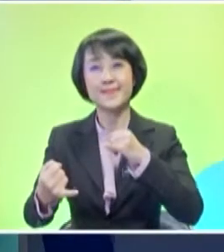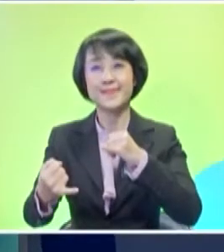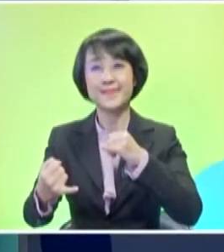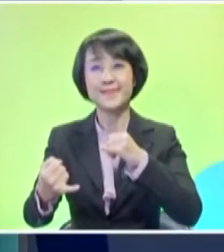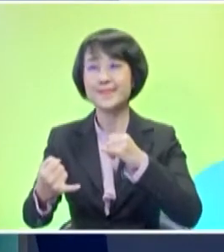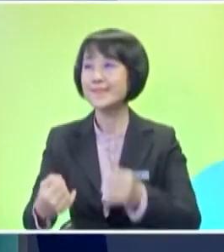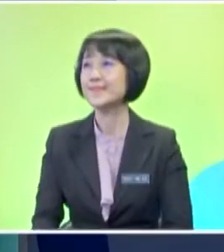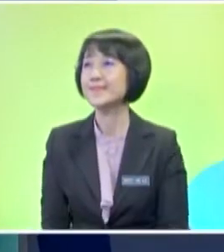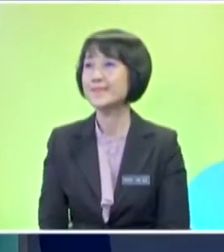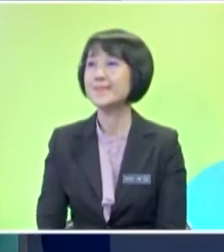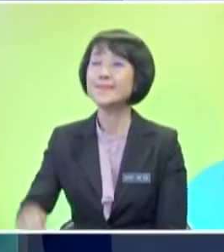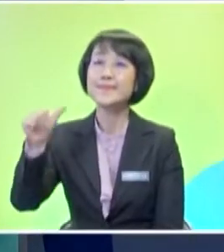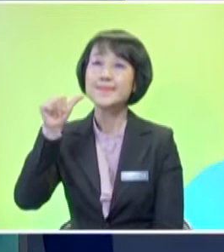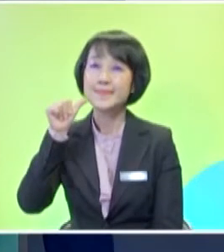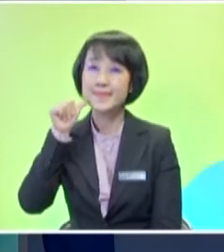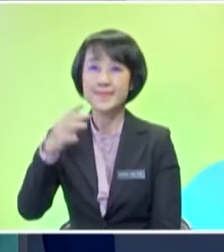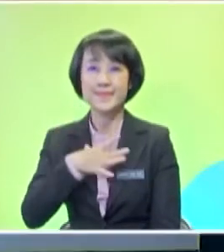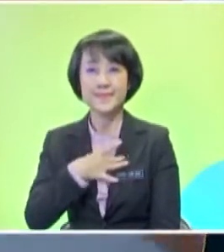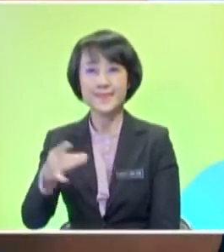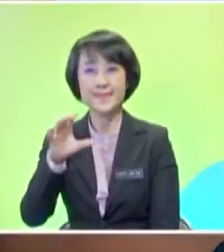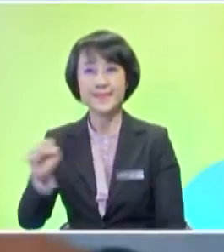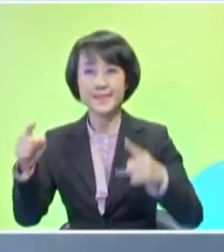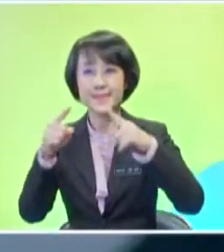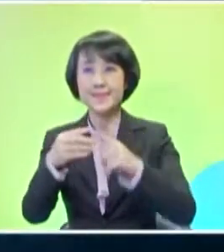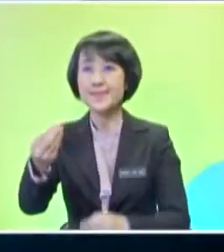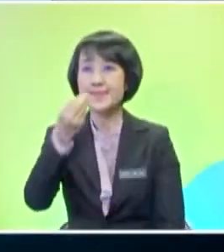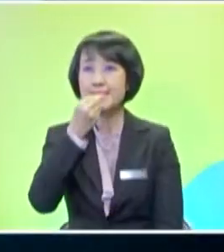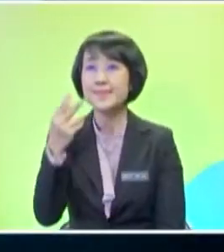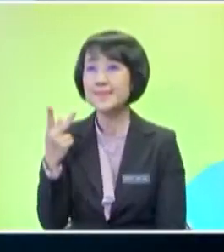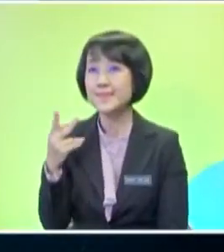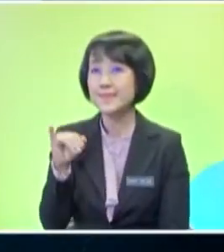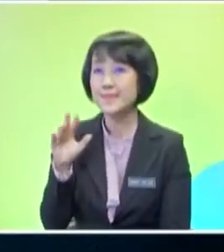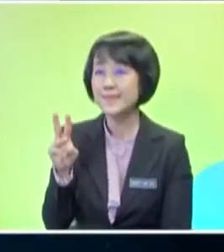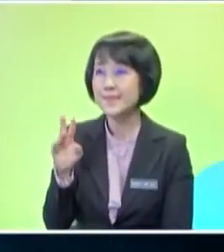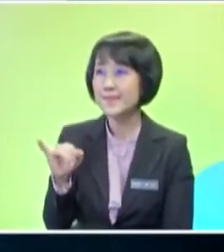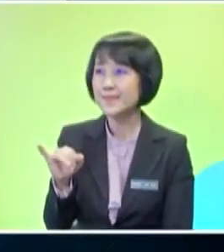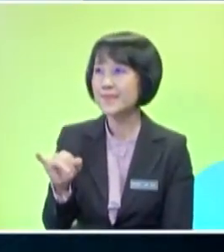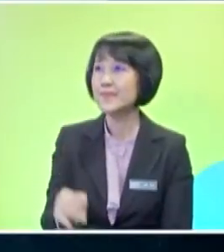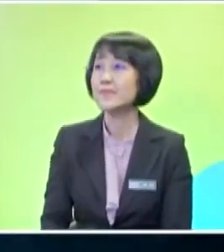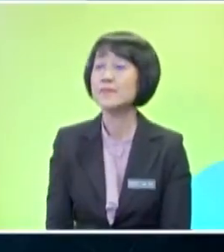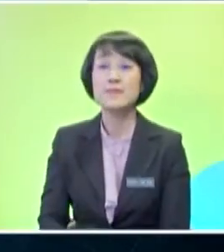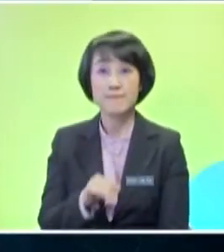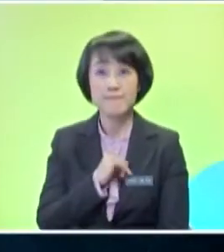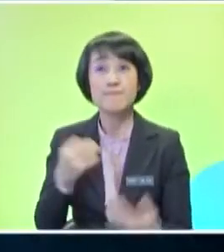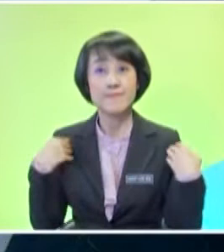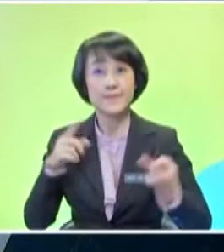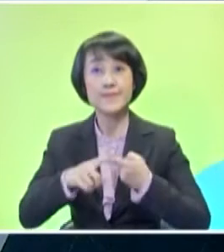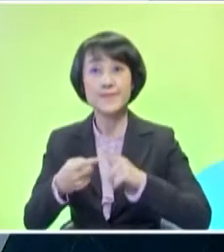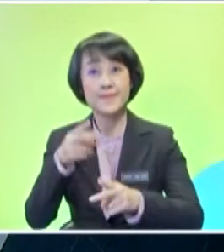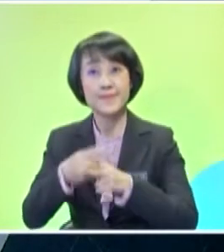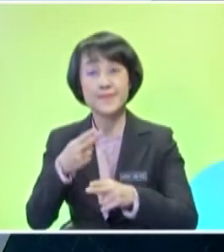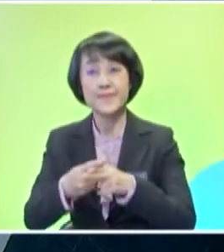one. Asha likes to eat kiwi. Oh, teacher, I actually have a friend named Asha. You